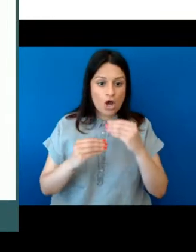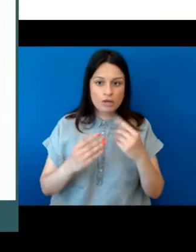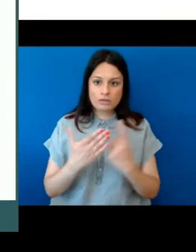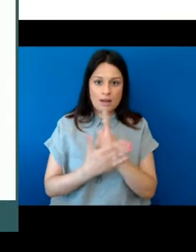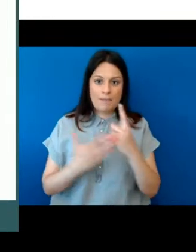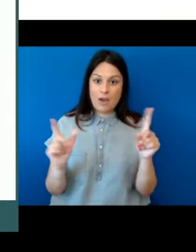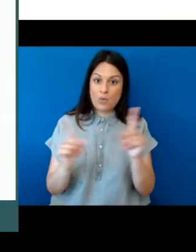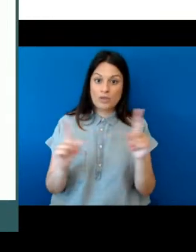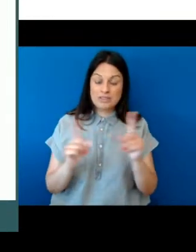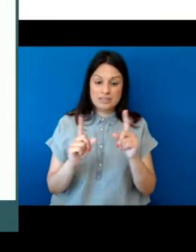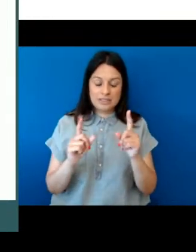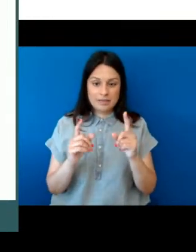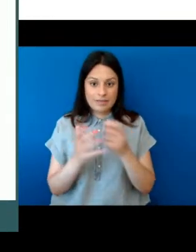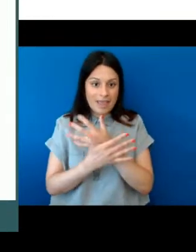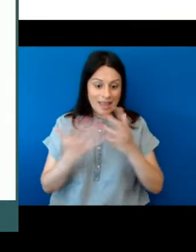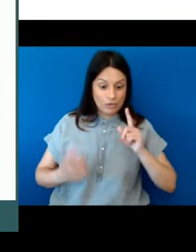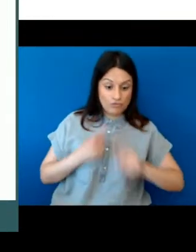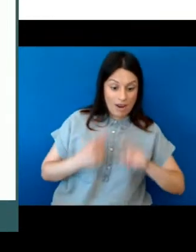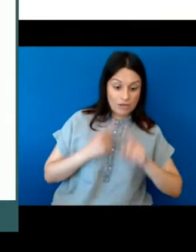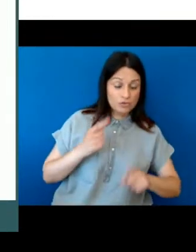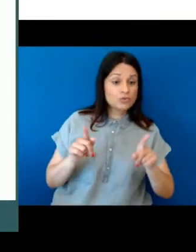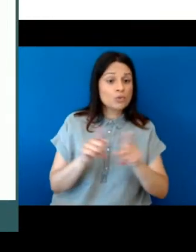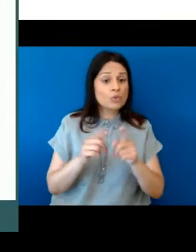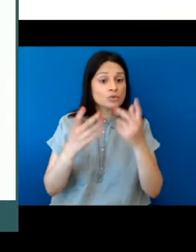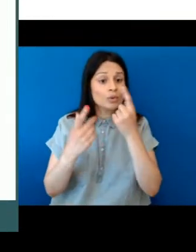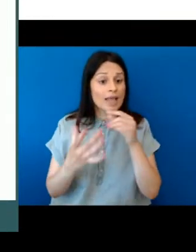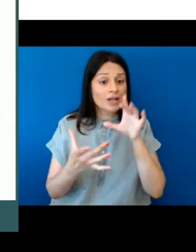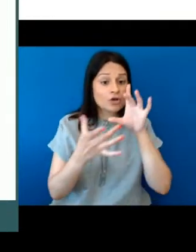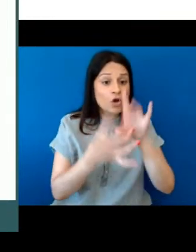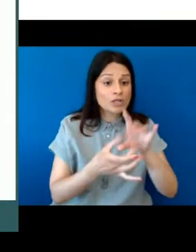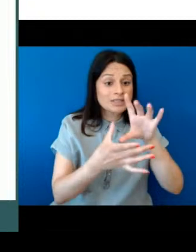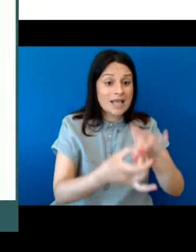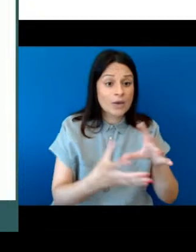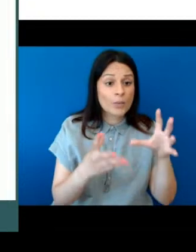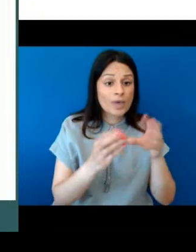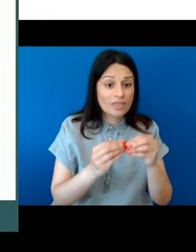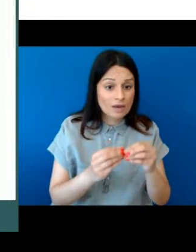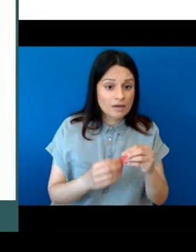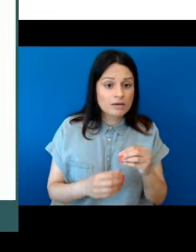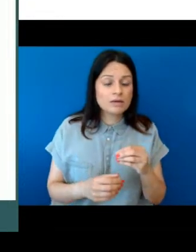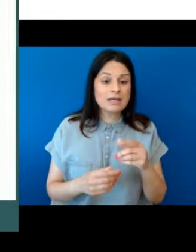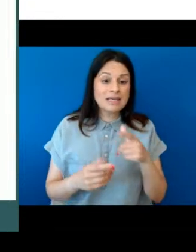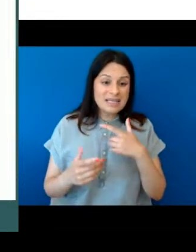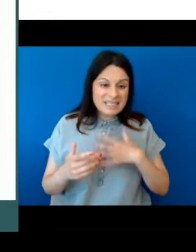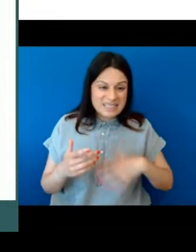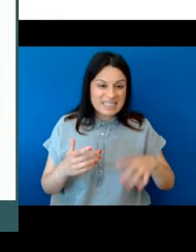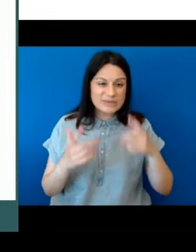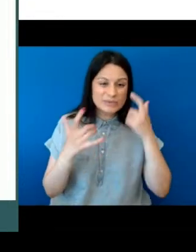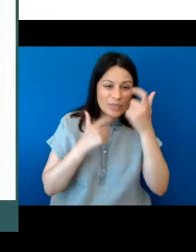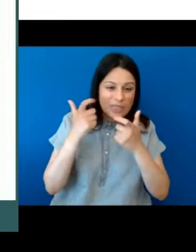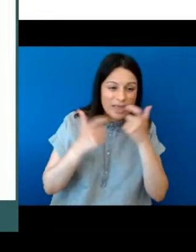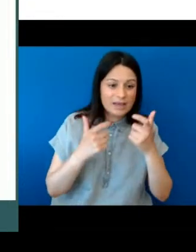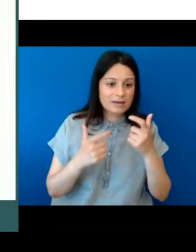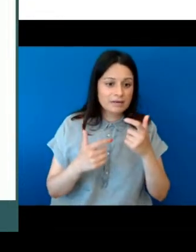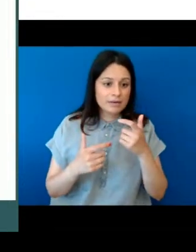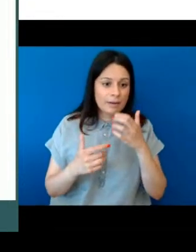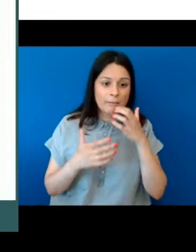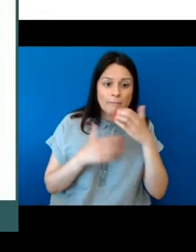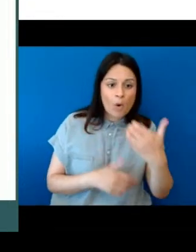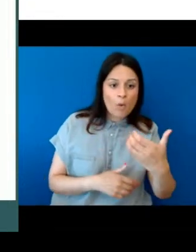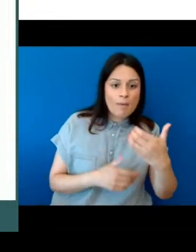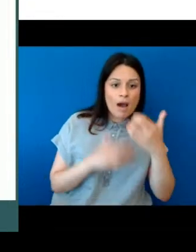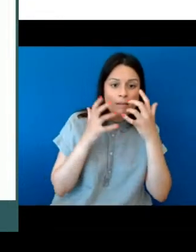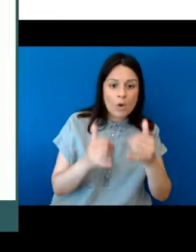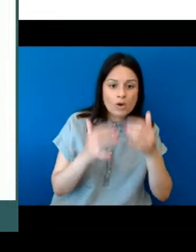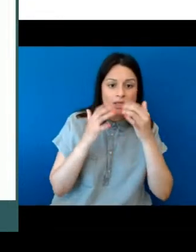have somebody to contact to talk to about it. And you consider mobile monitoring. Here is my secret weapon talking to a dad and his